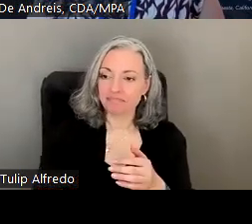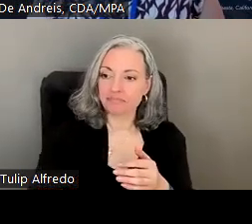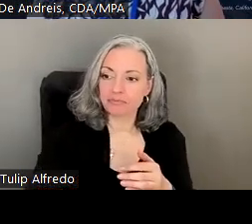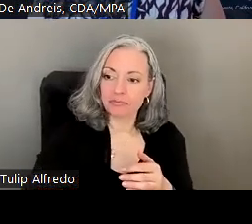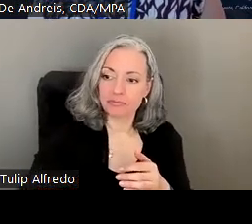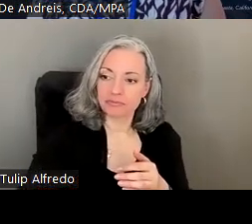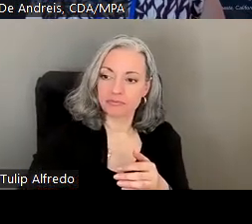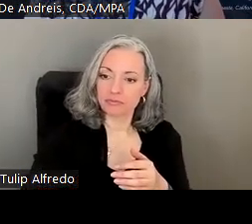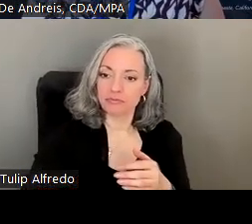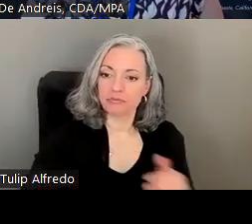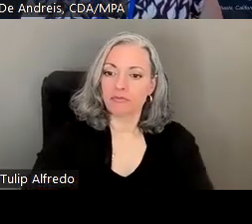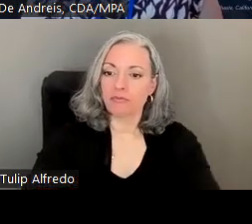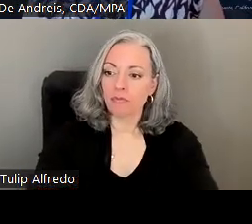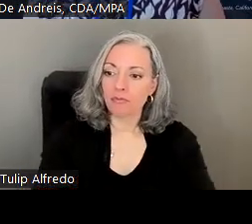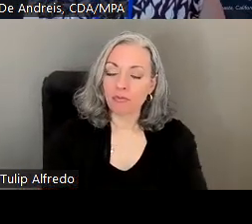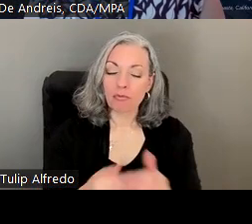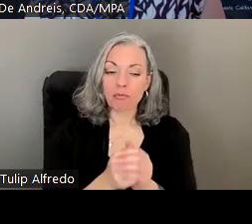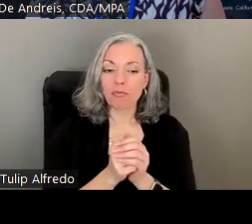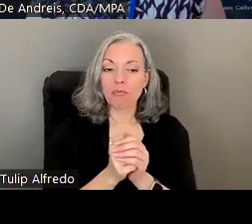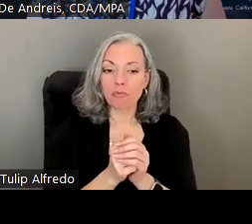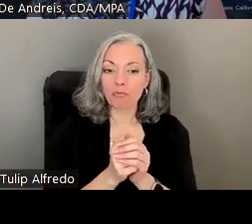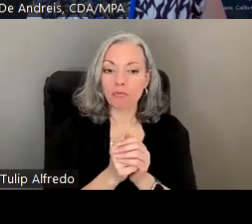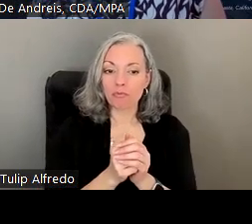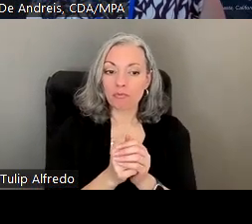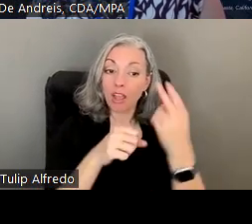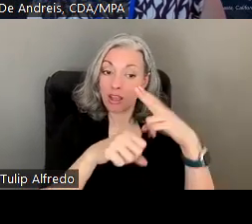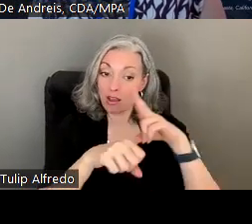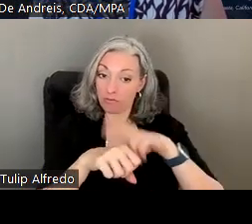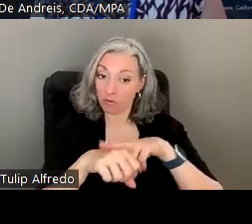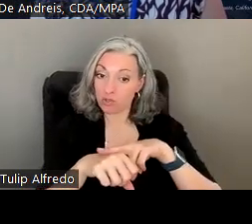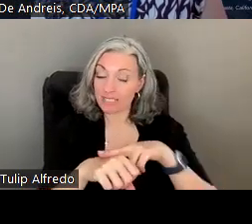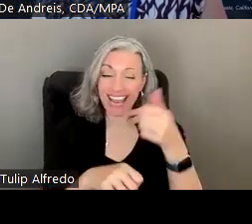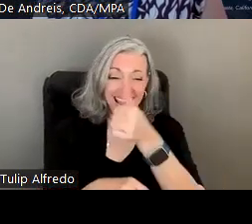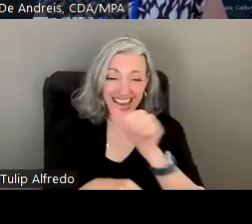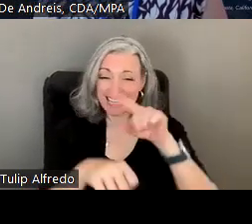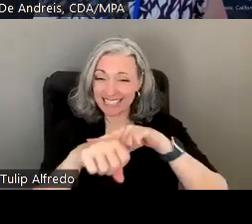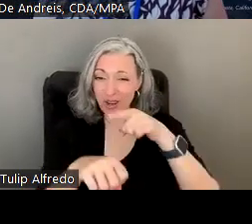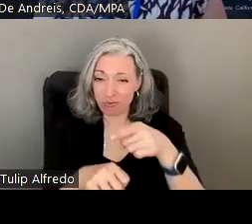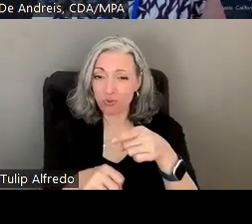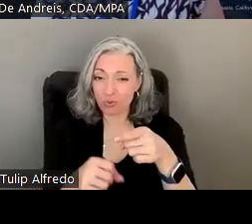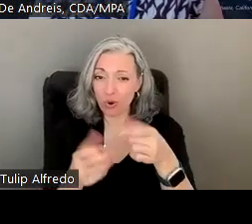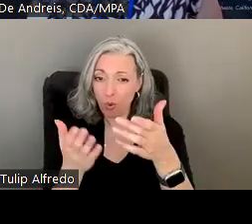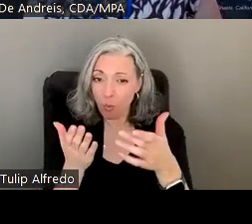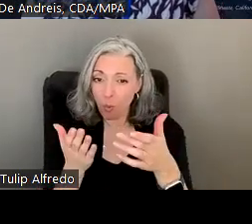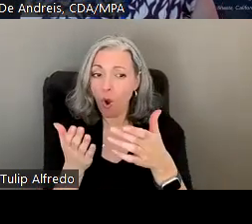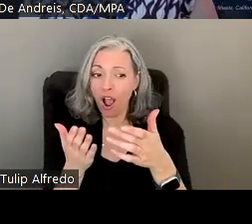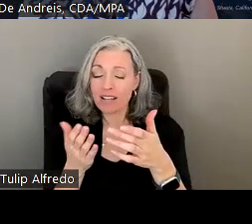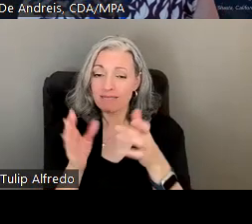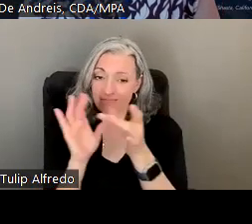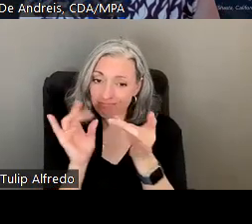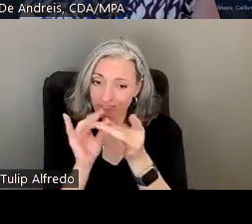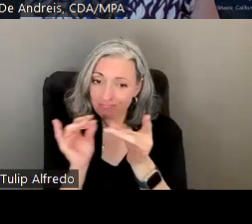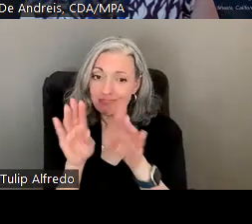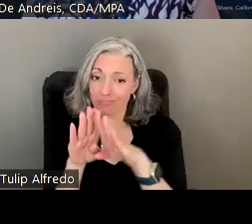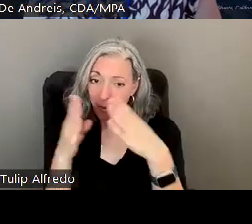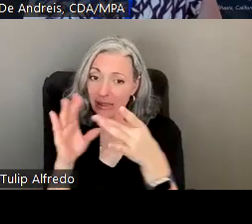The agenda states the time. And of course, though, at any time, you may submit your public comments